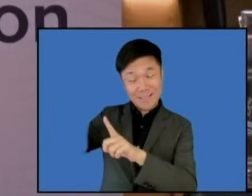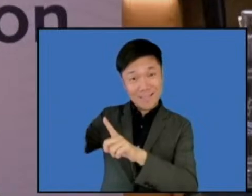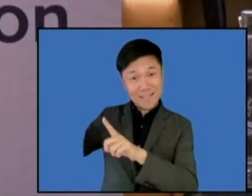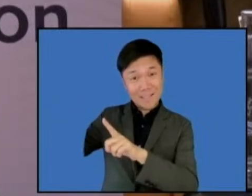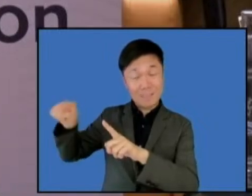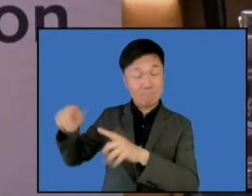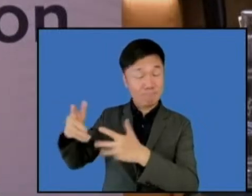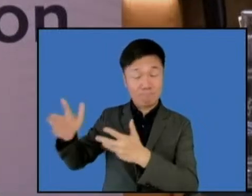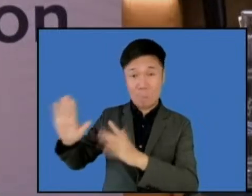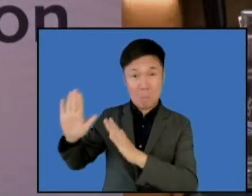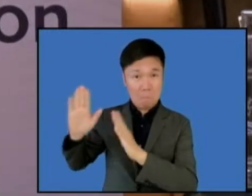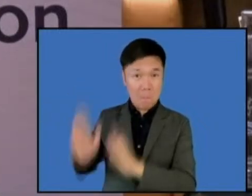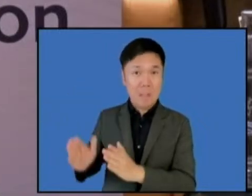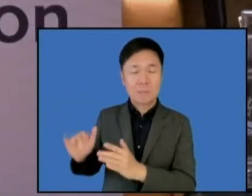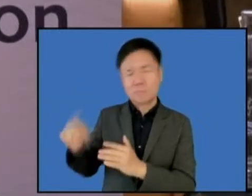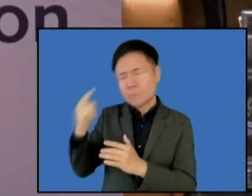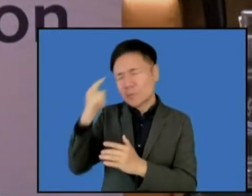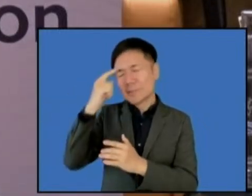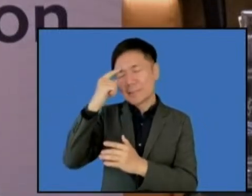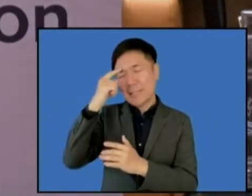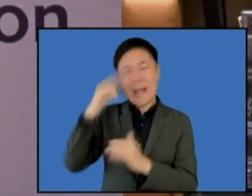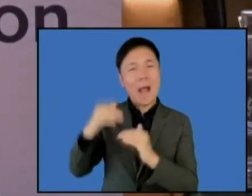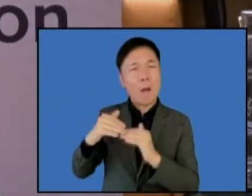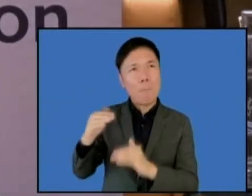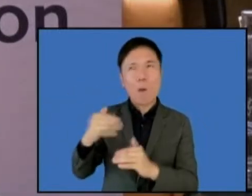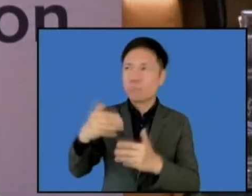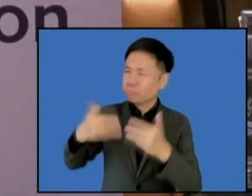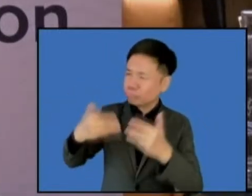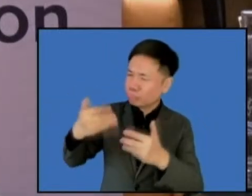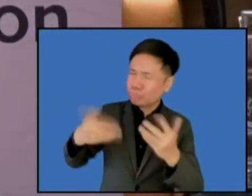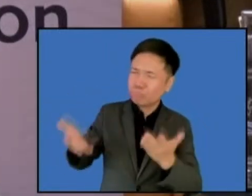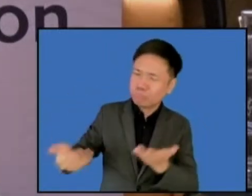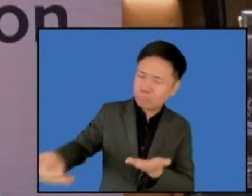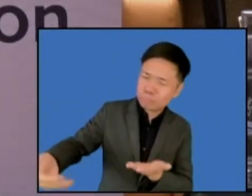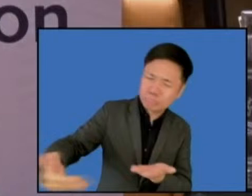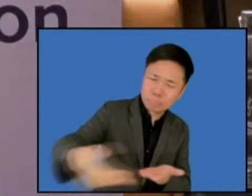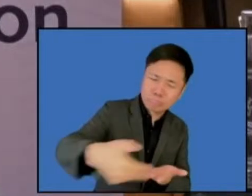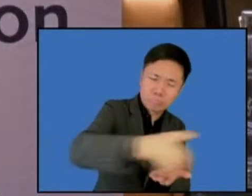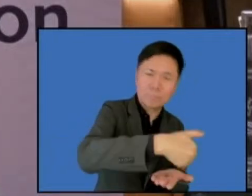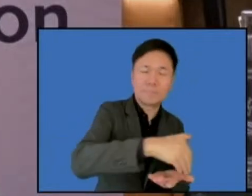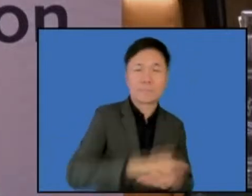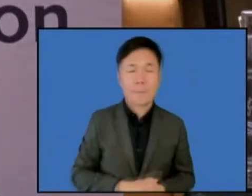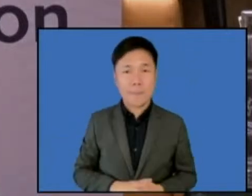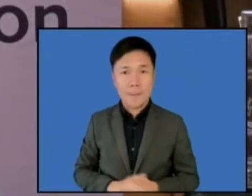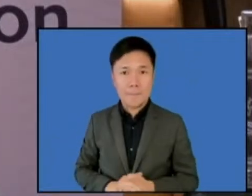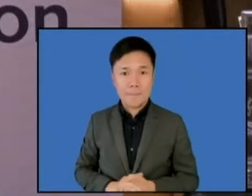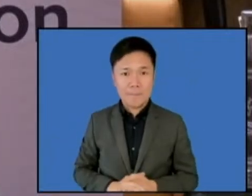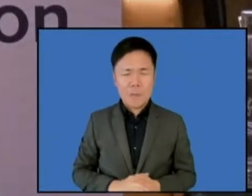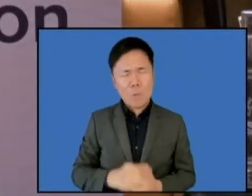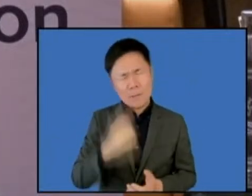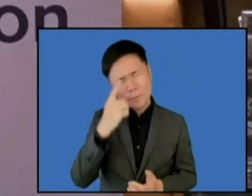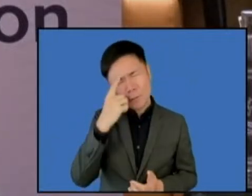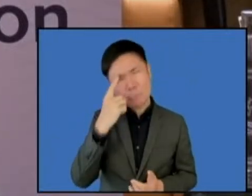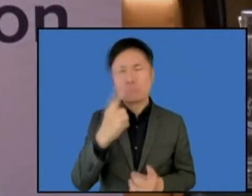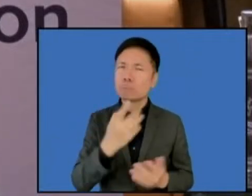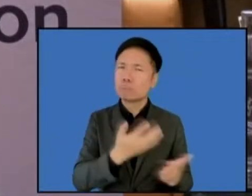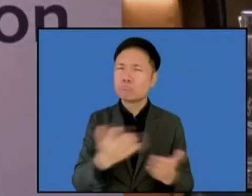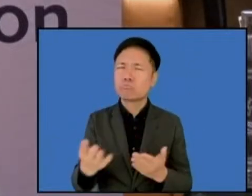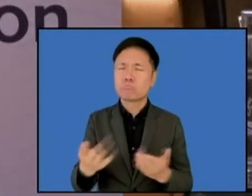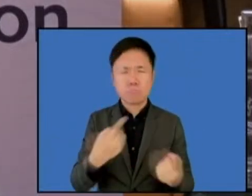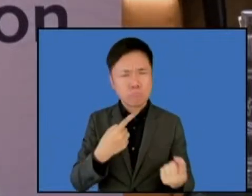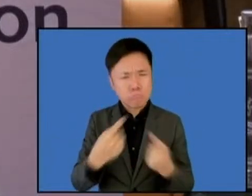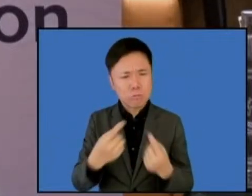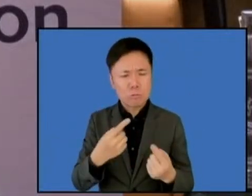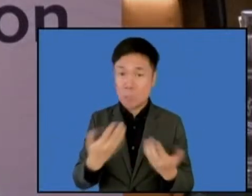statistics should also look into other available data sources. Now, listening to the discussions in the past day and